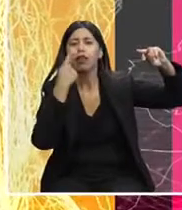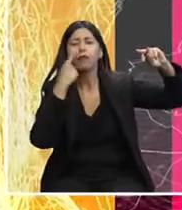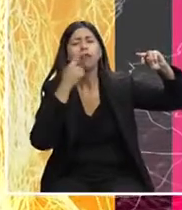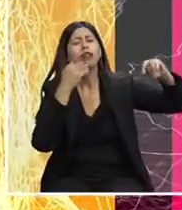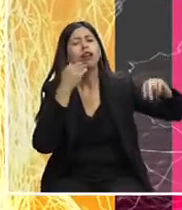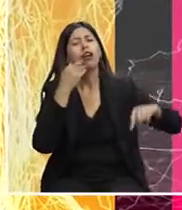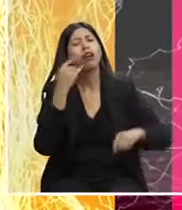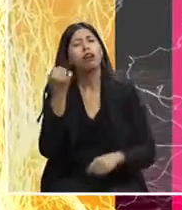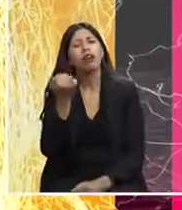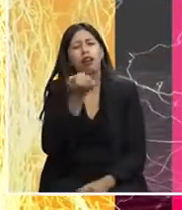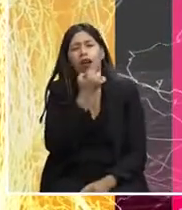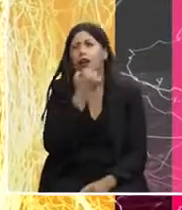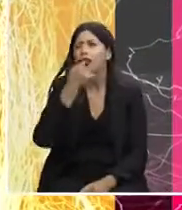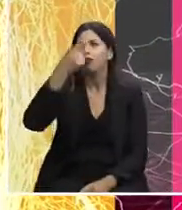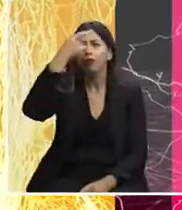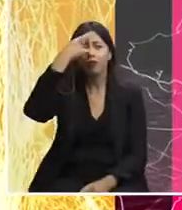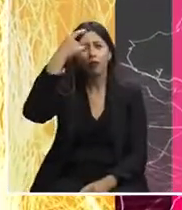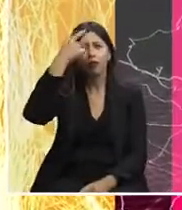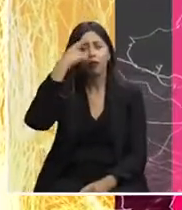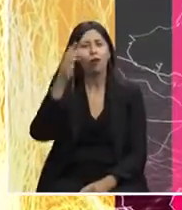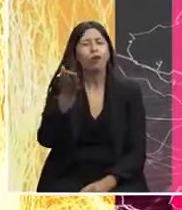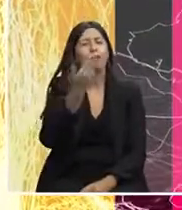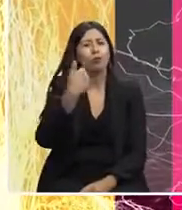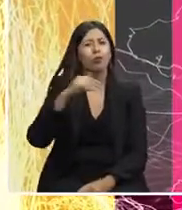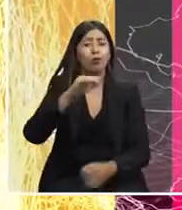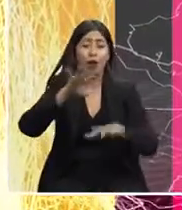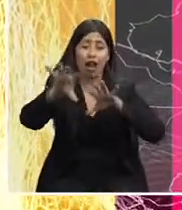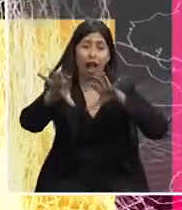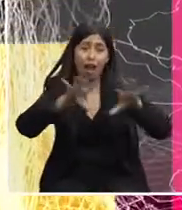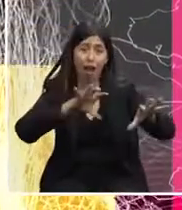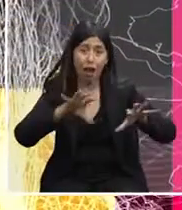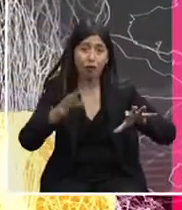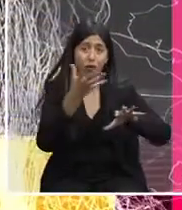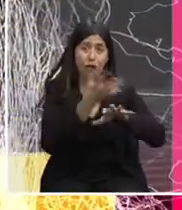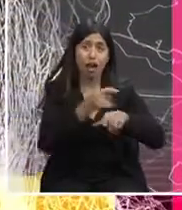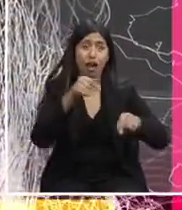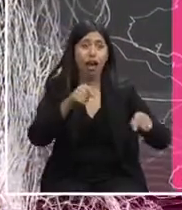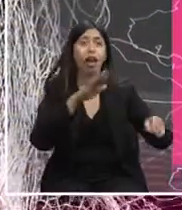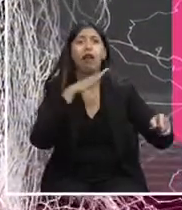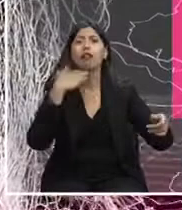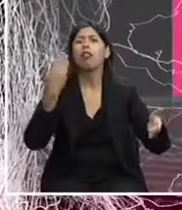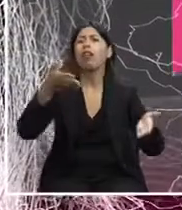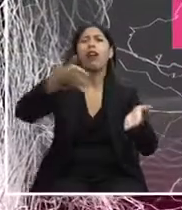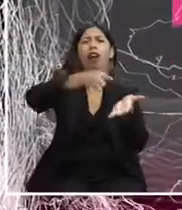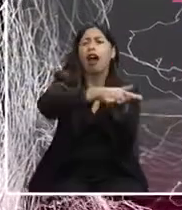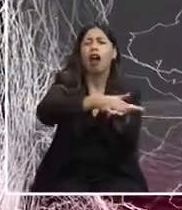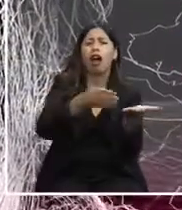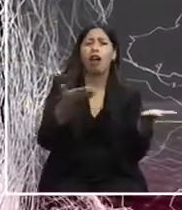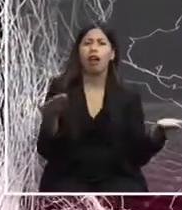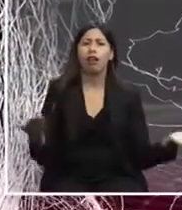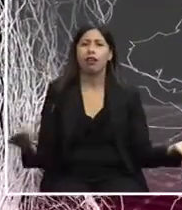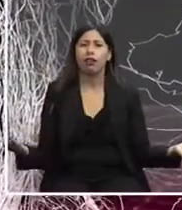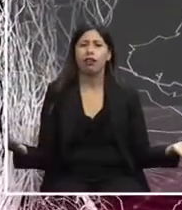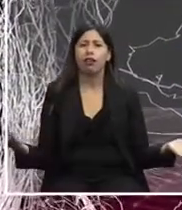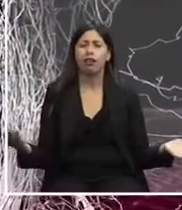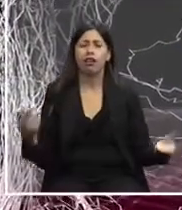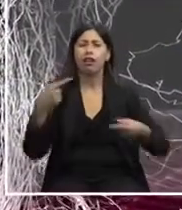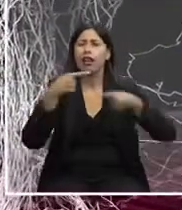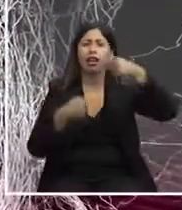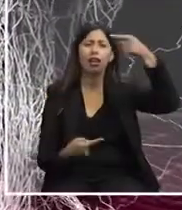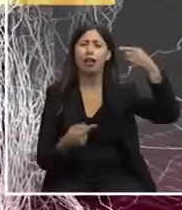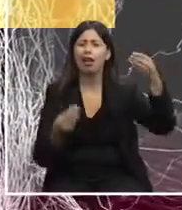slowly killing them and the living species they depend on? What is going on in our